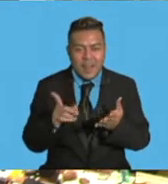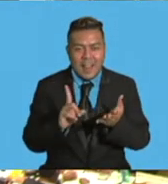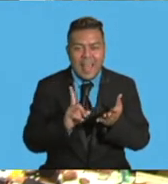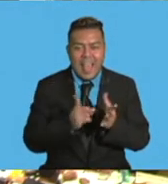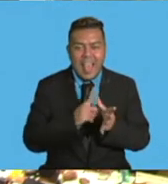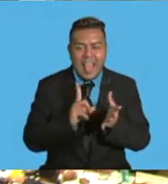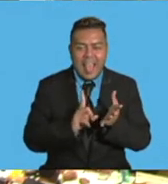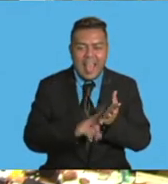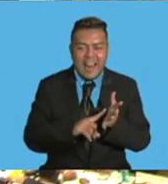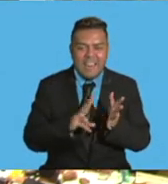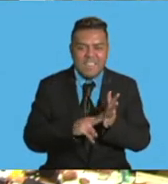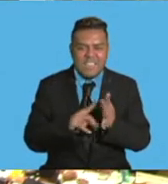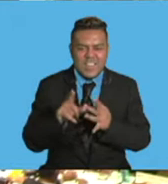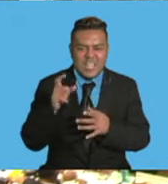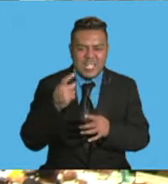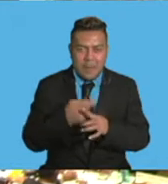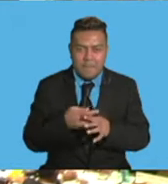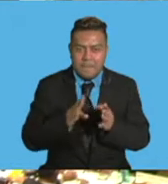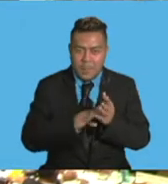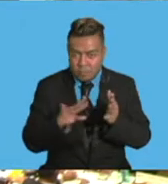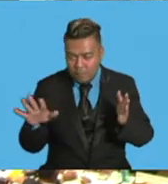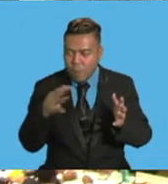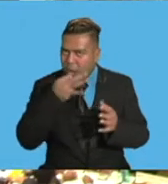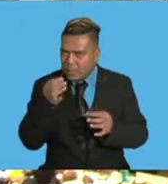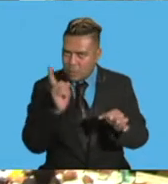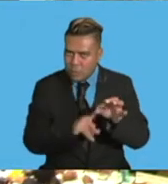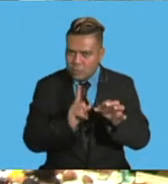question, something that is very, very